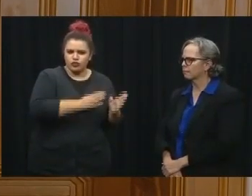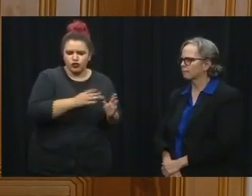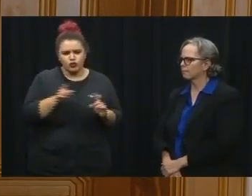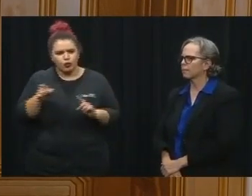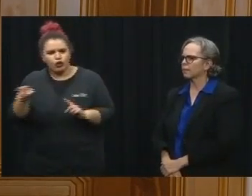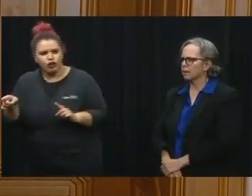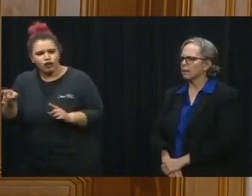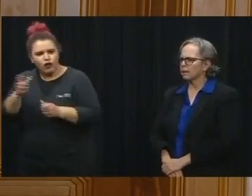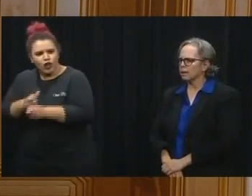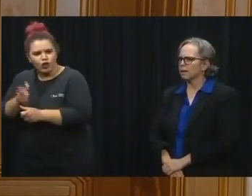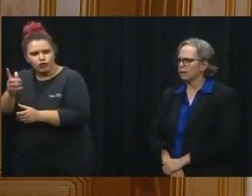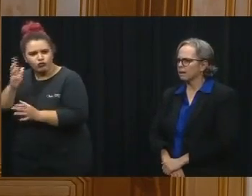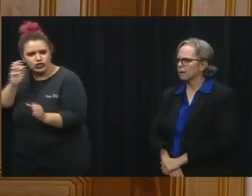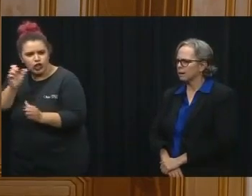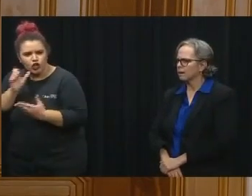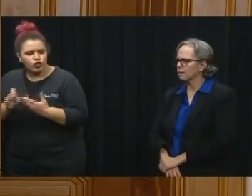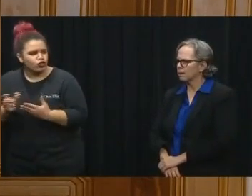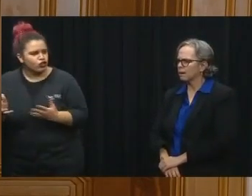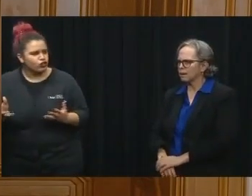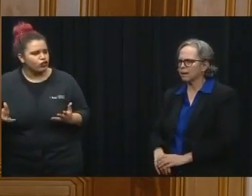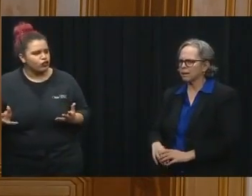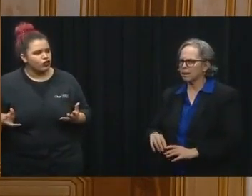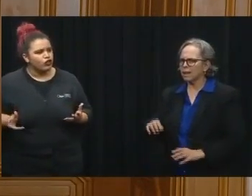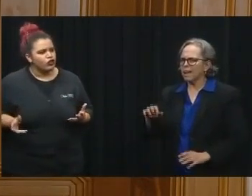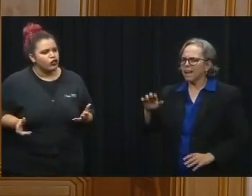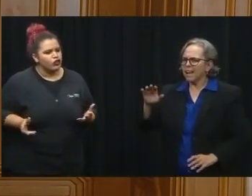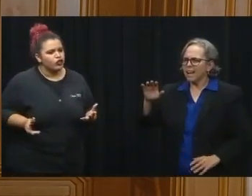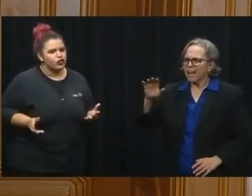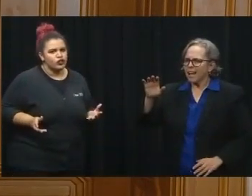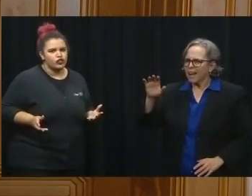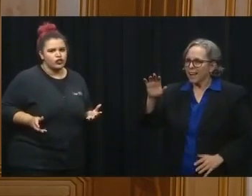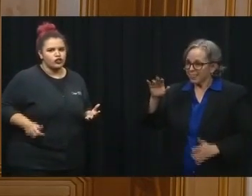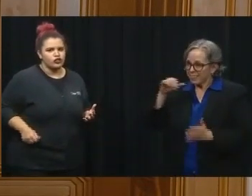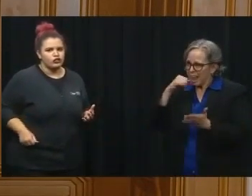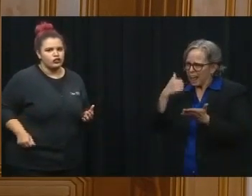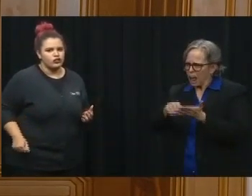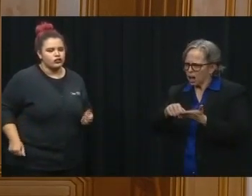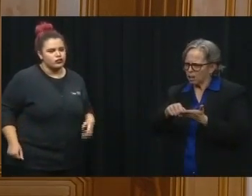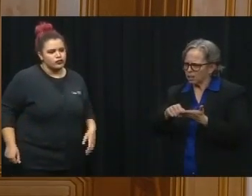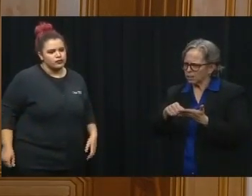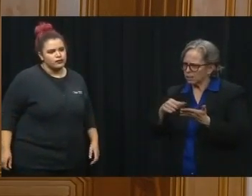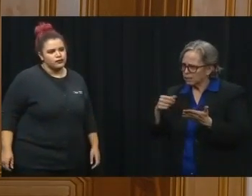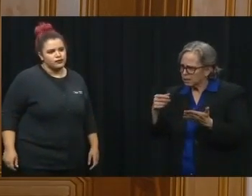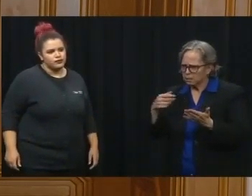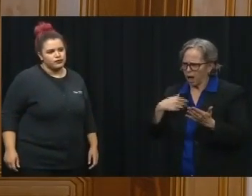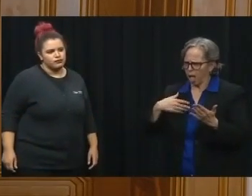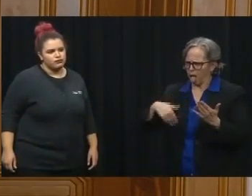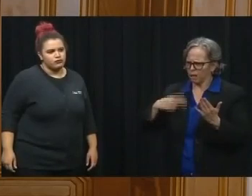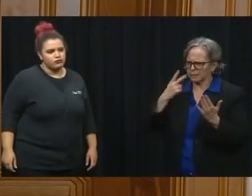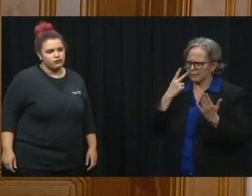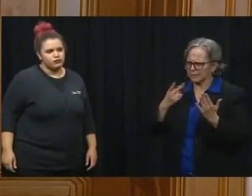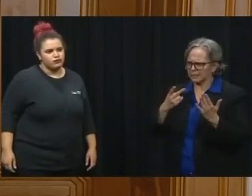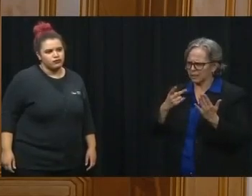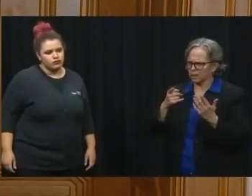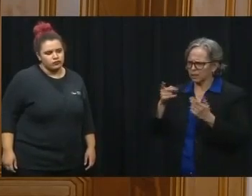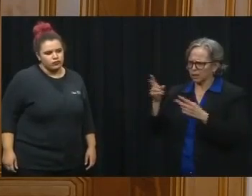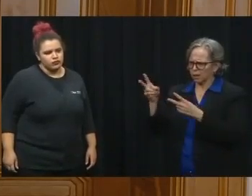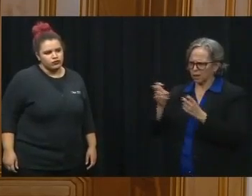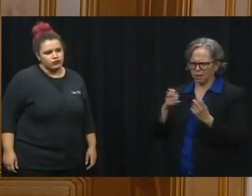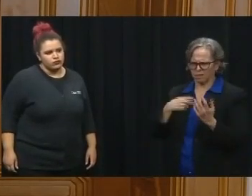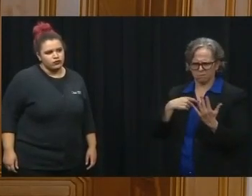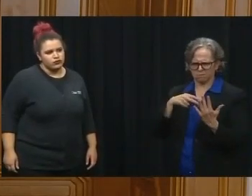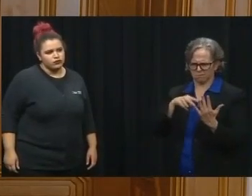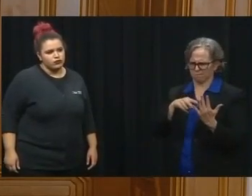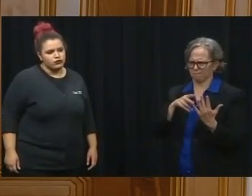the letter yet, and so I'm not sure, you're quoting the letter, but I'm not sure exactly what what they're proposing, but certainly at some point we